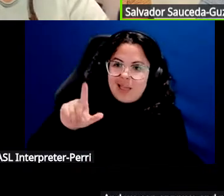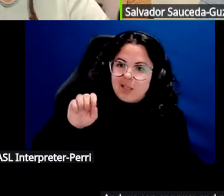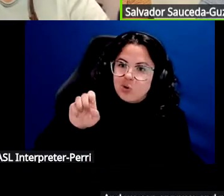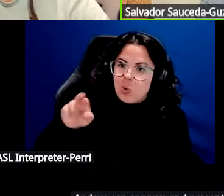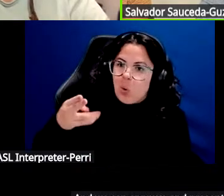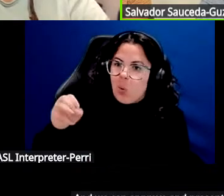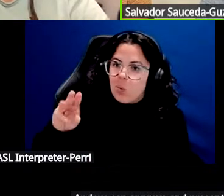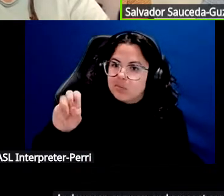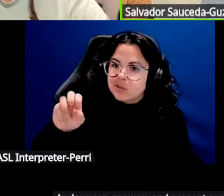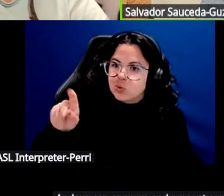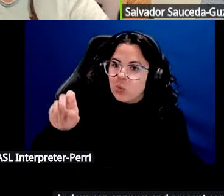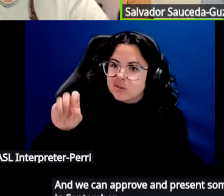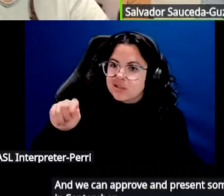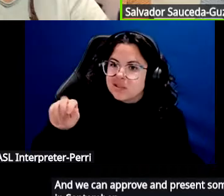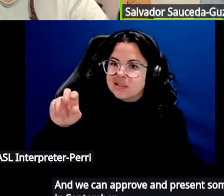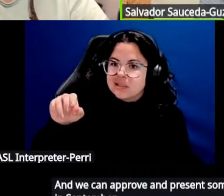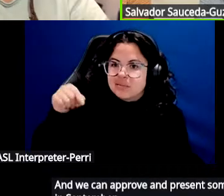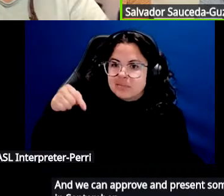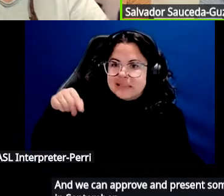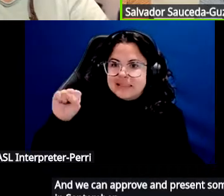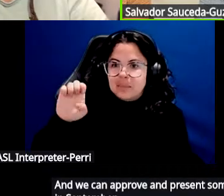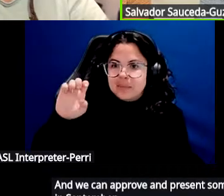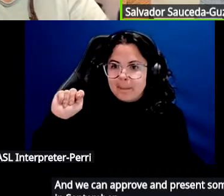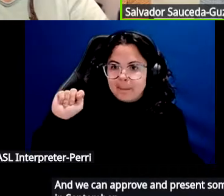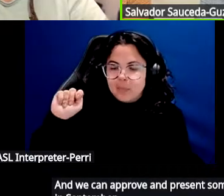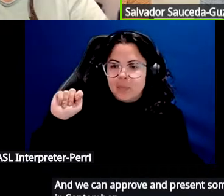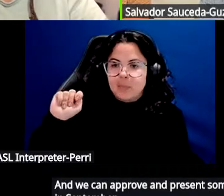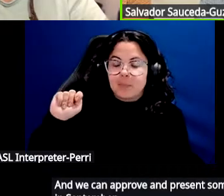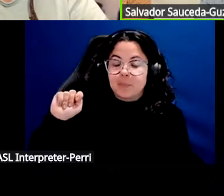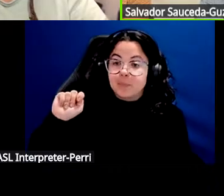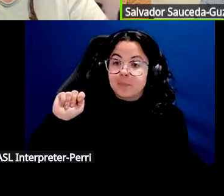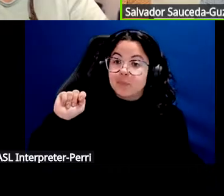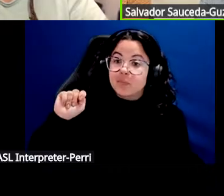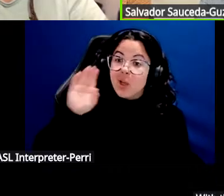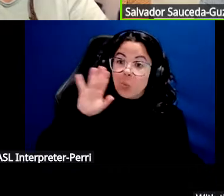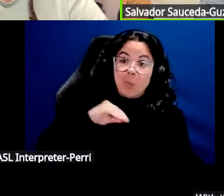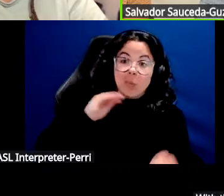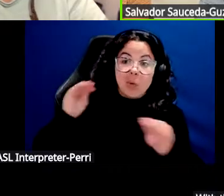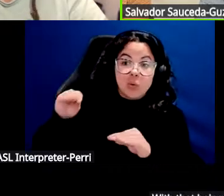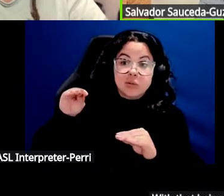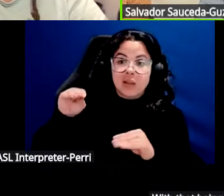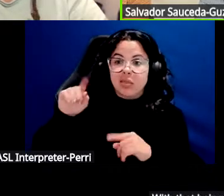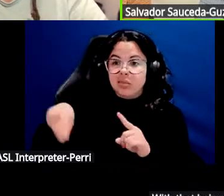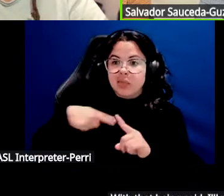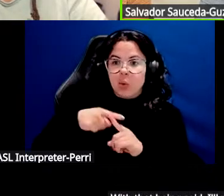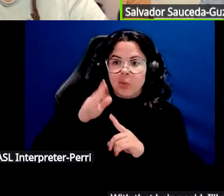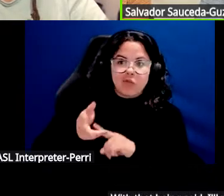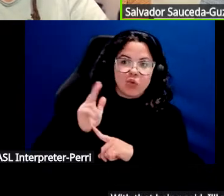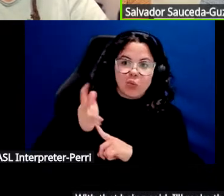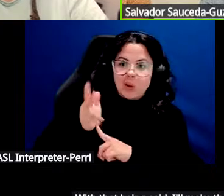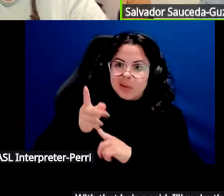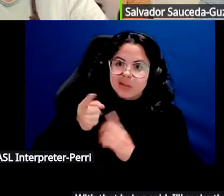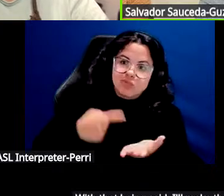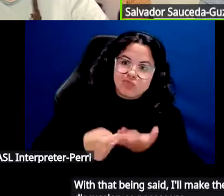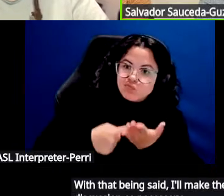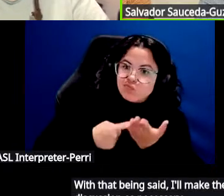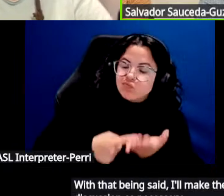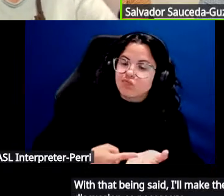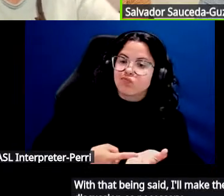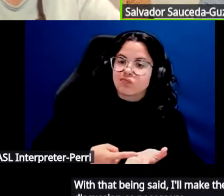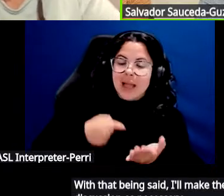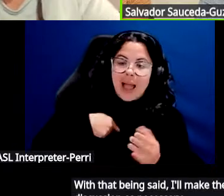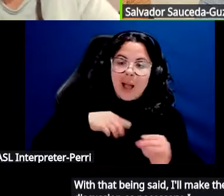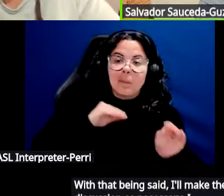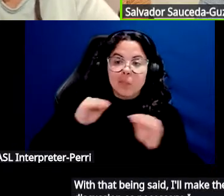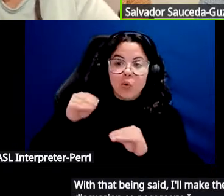Norton in September. With that being said, I'll make the motion, then we can hold a 3-minute discussion as necessary. I move